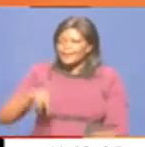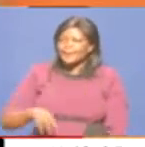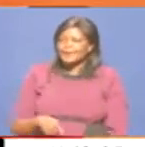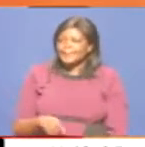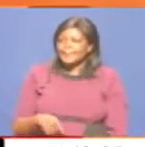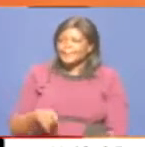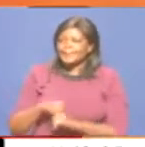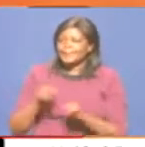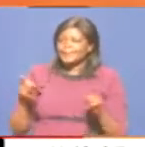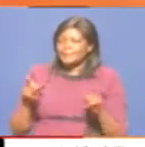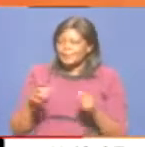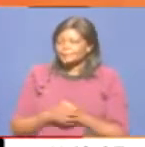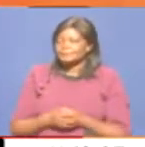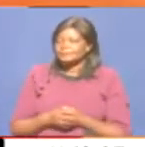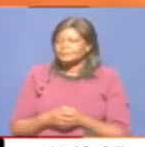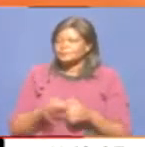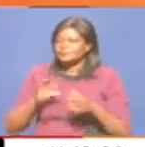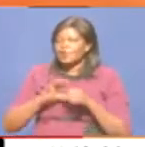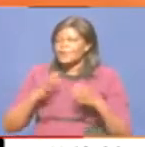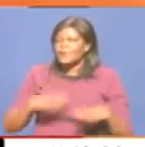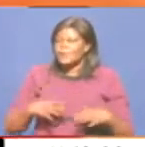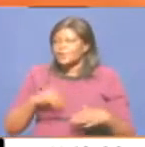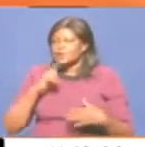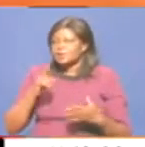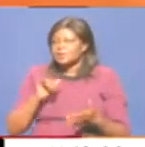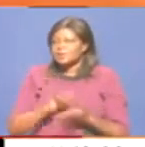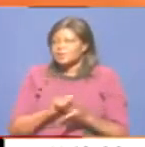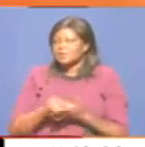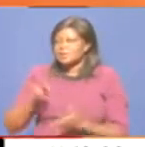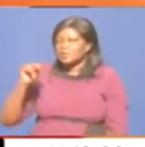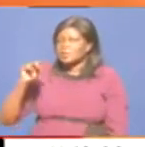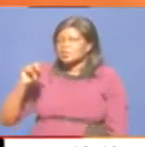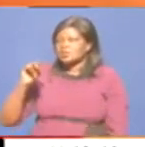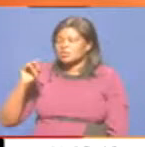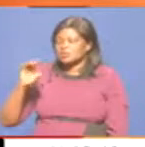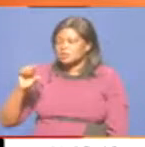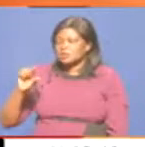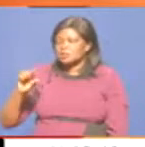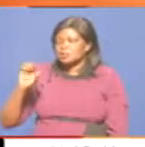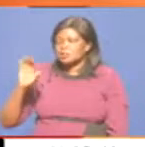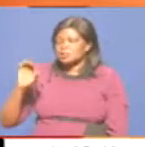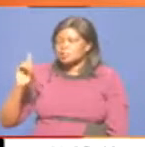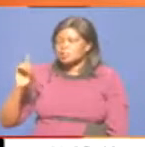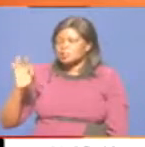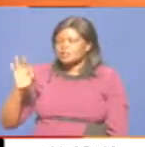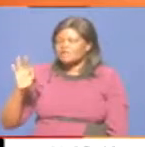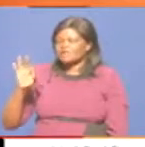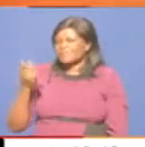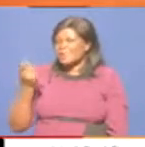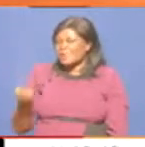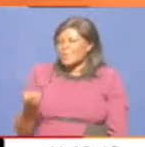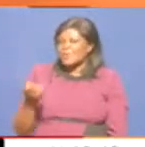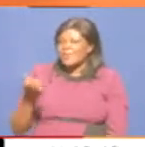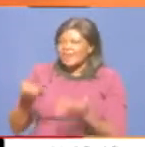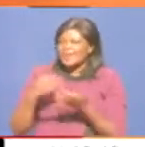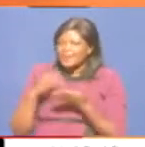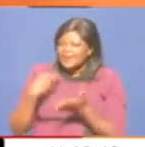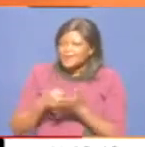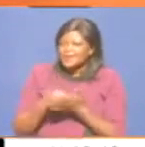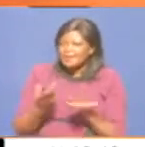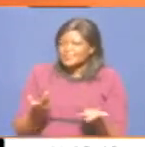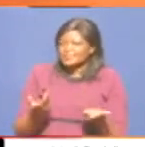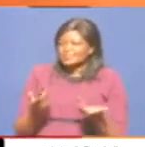the bandwagon of saying the NGCDF is quite little. We need more money on the same. Looking at